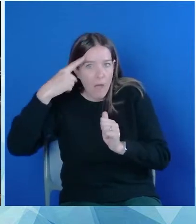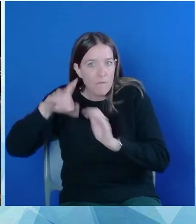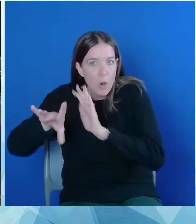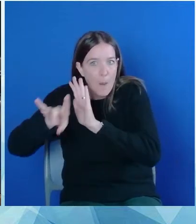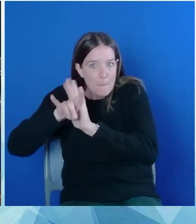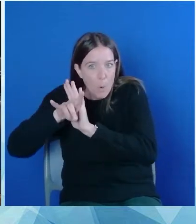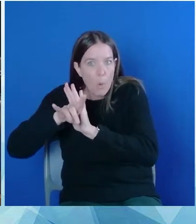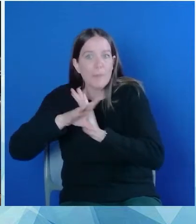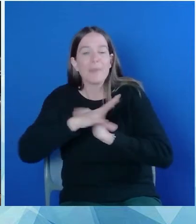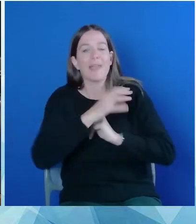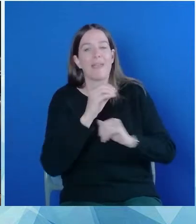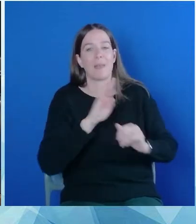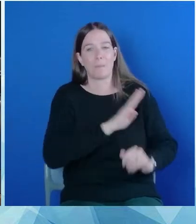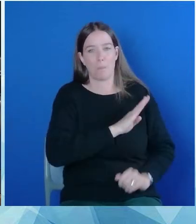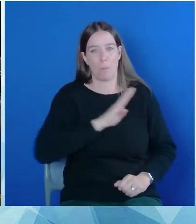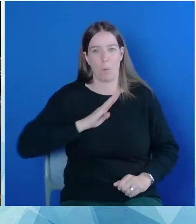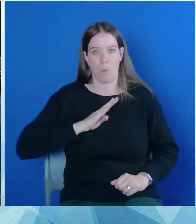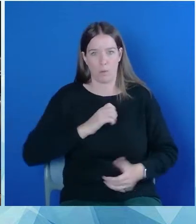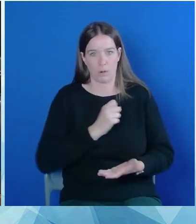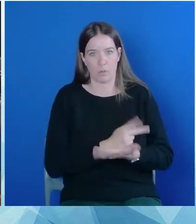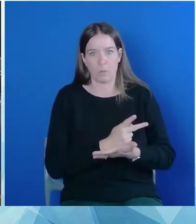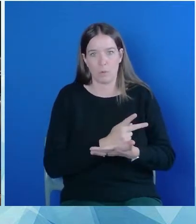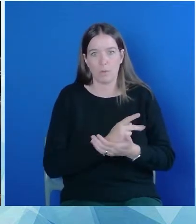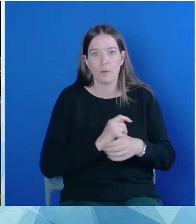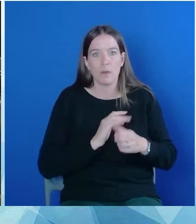My only concern with that is